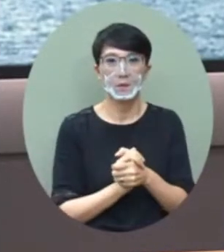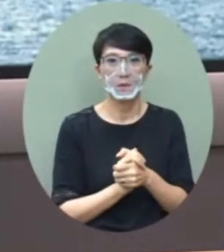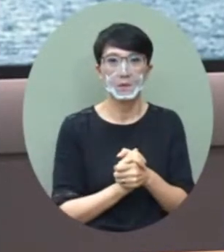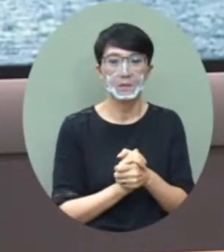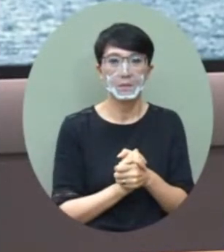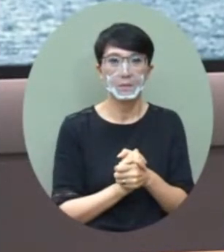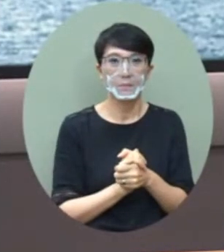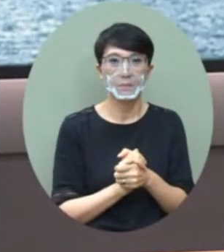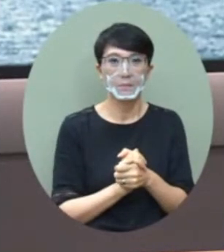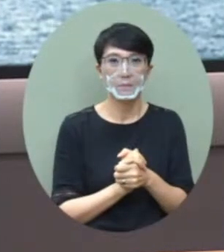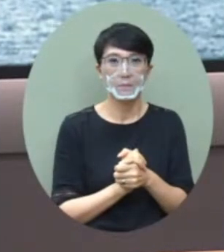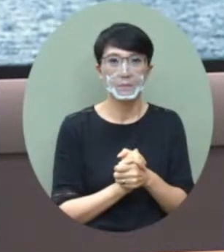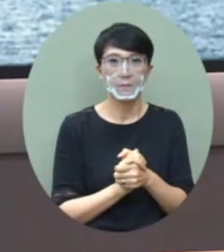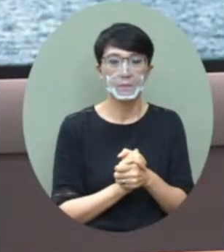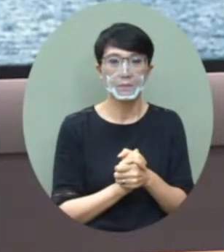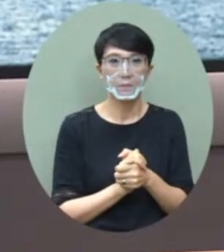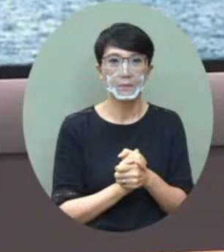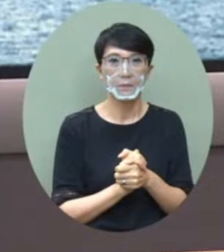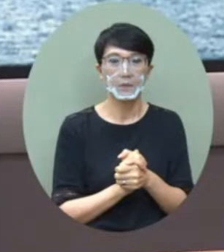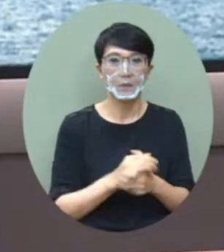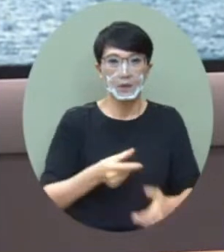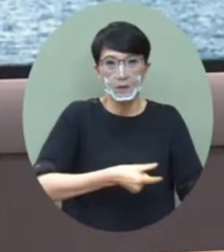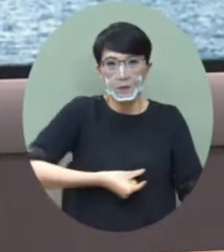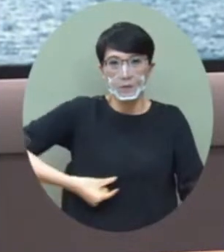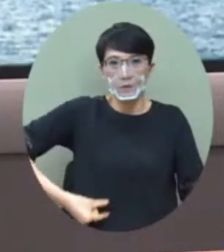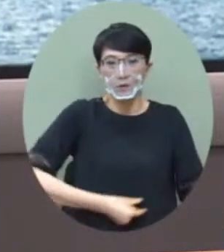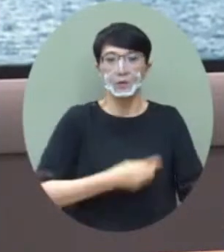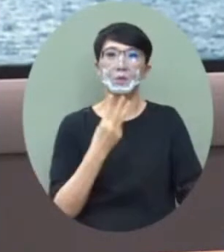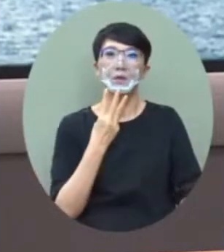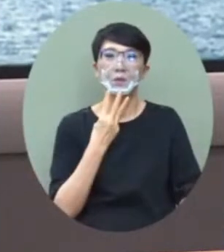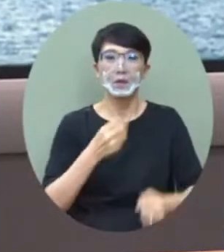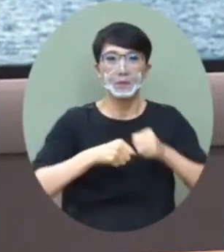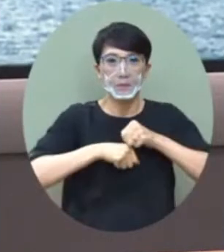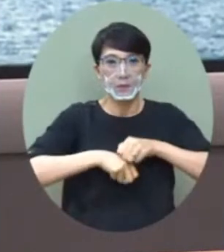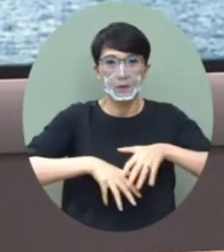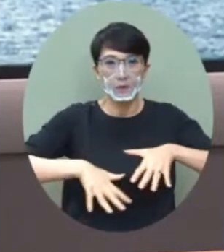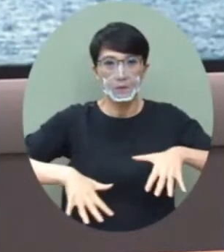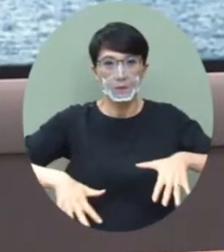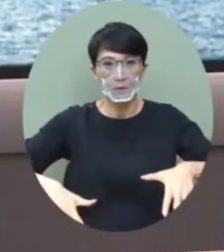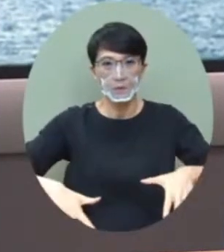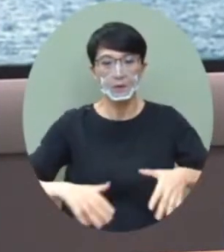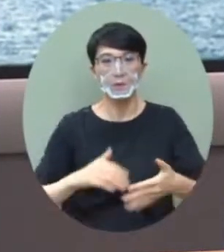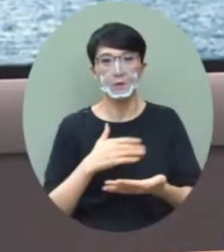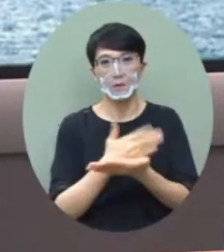Another 42-year-old patient had